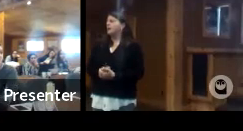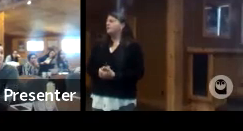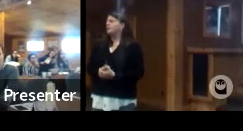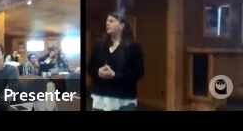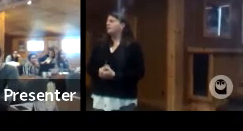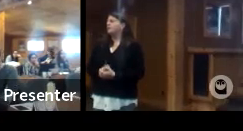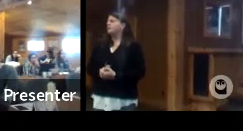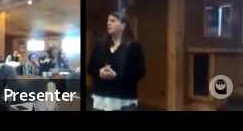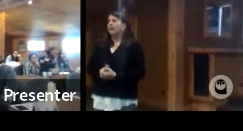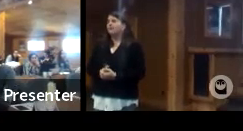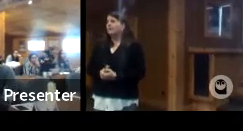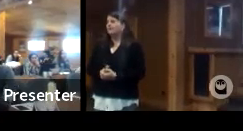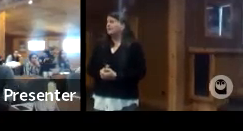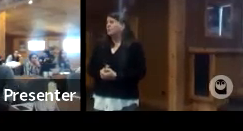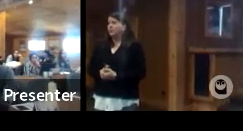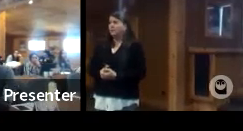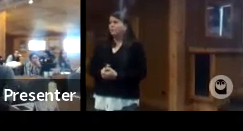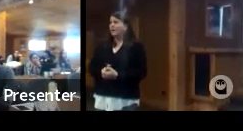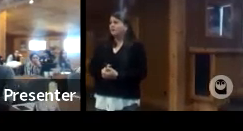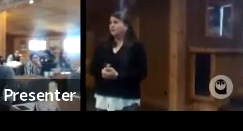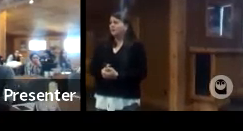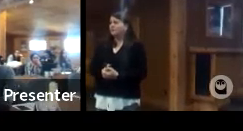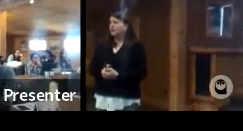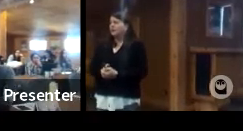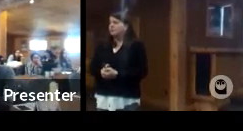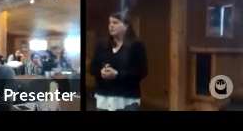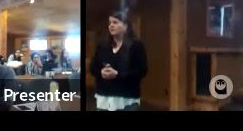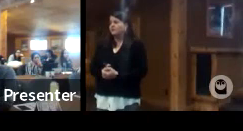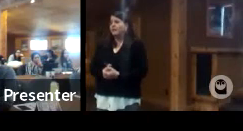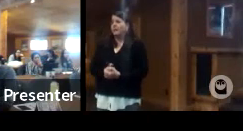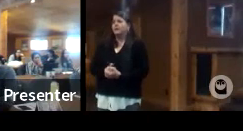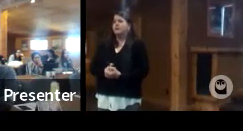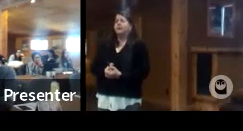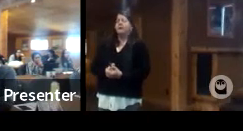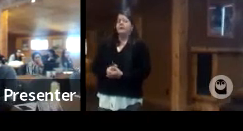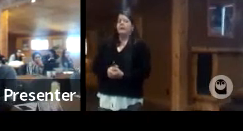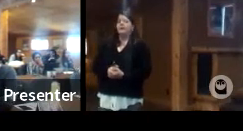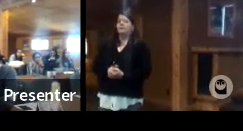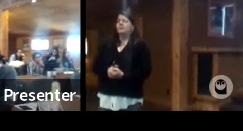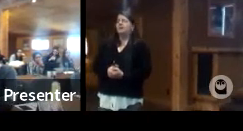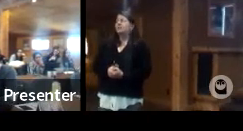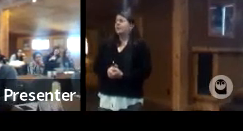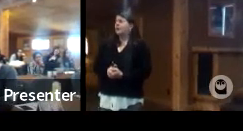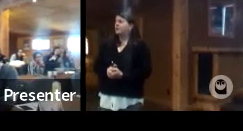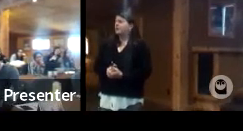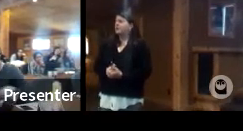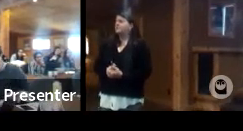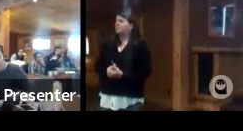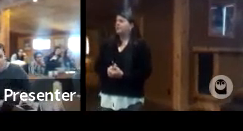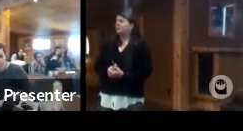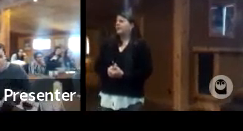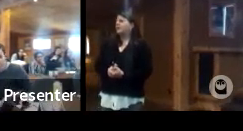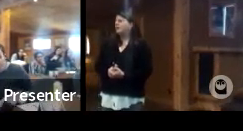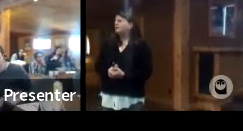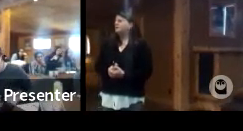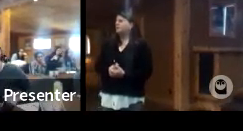as a volunteer advocate, you don't have an associate's or bachelor's or any other degree for that matter? Think about, as an